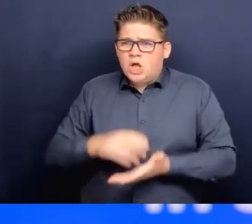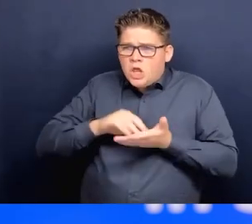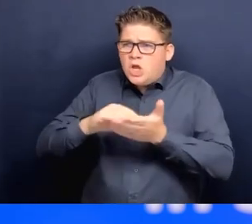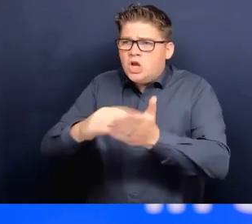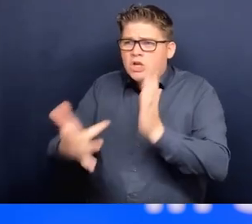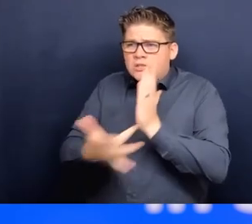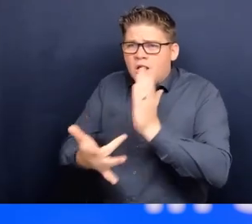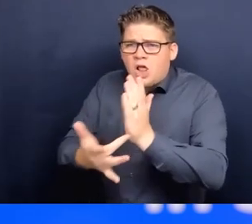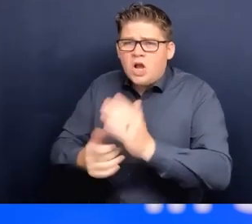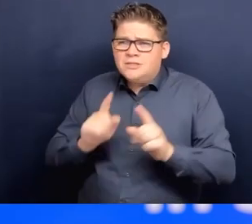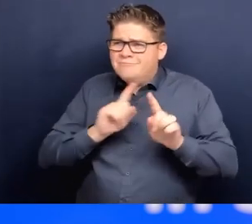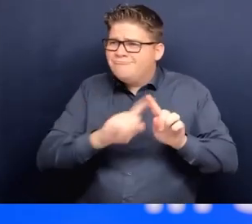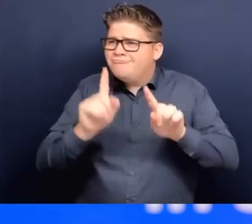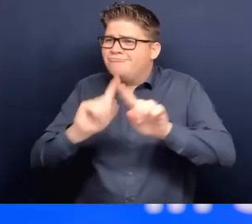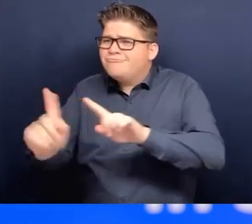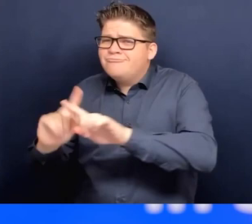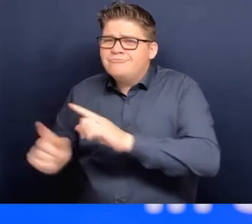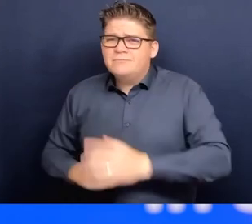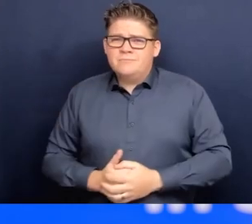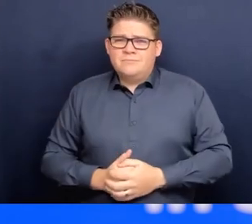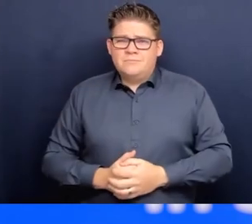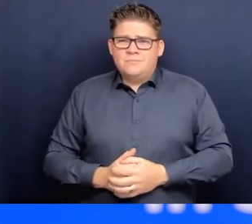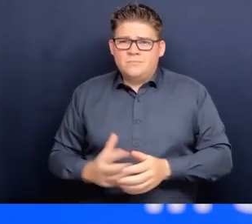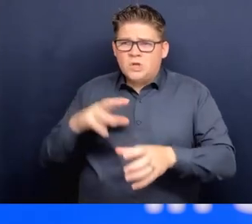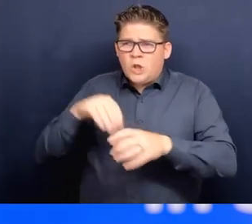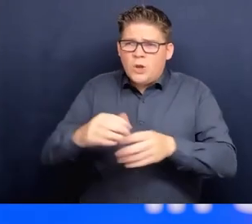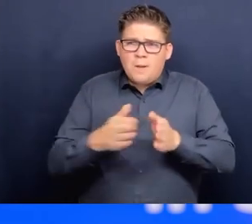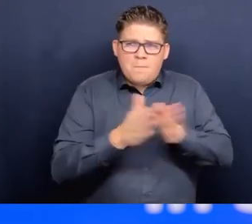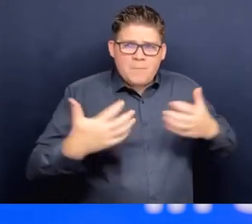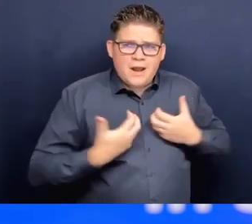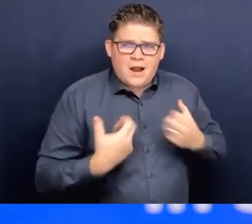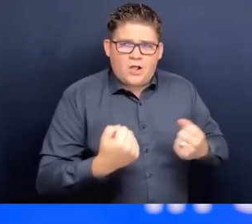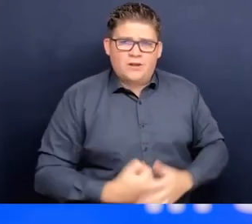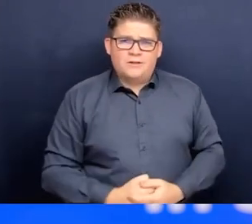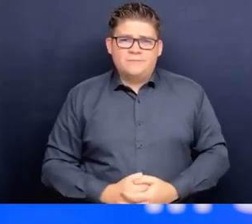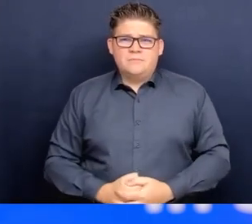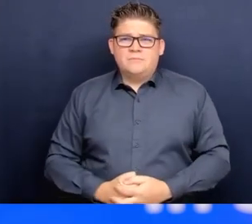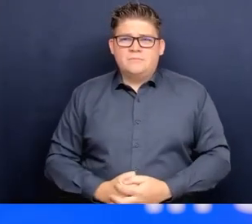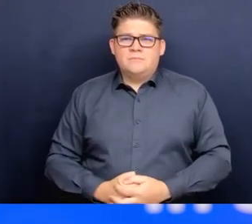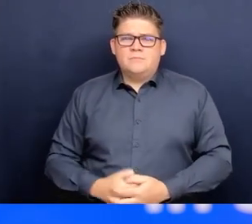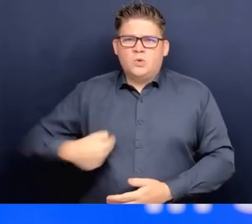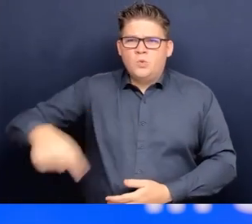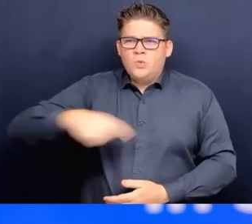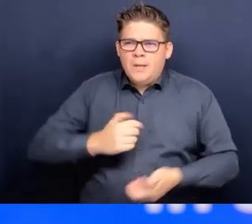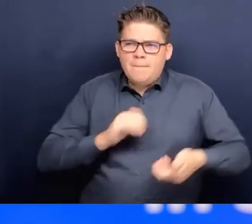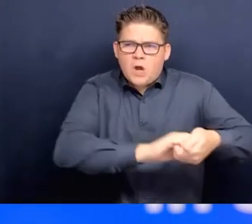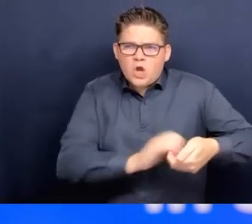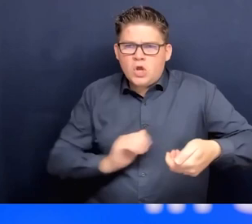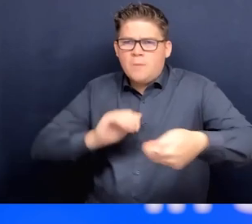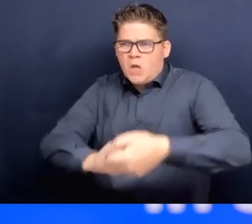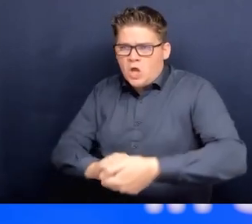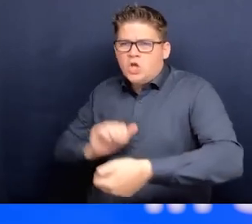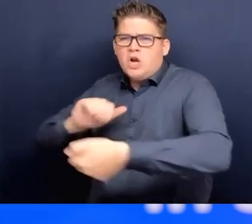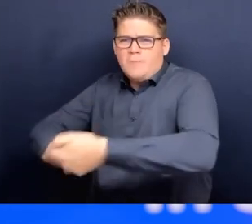are learning to be leaders, working on cutting-edge areas such as quantum computing, agri-tech, and public health.